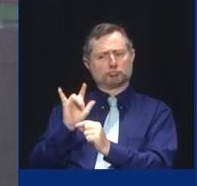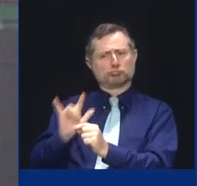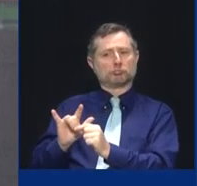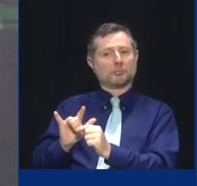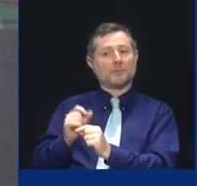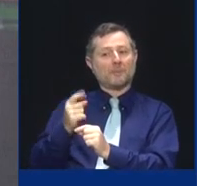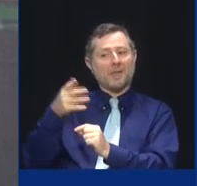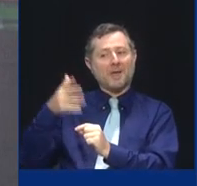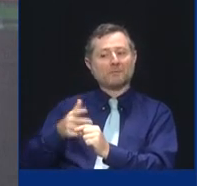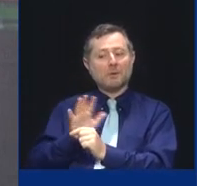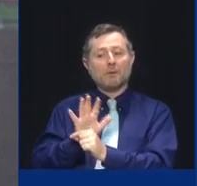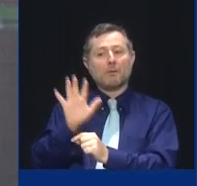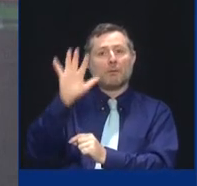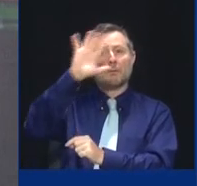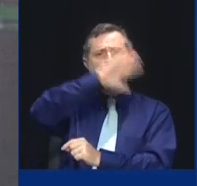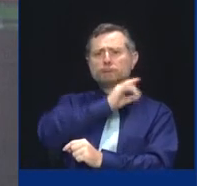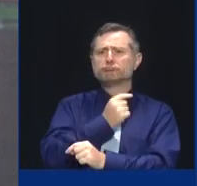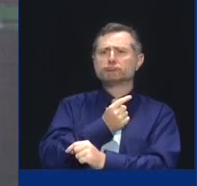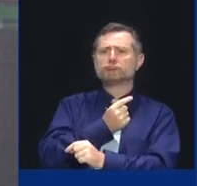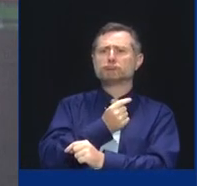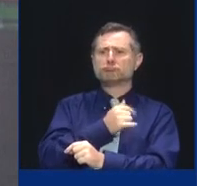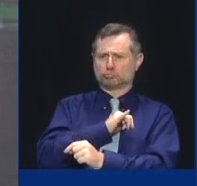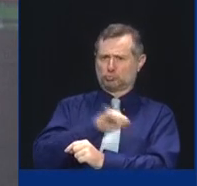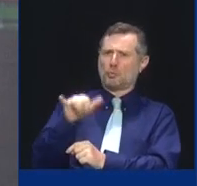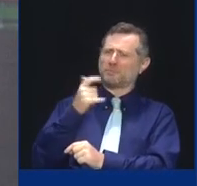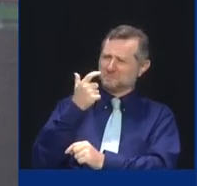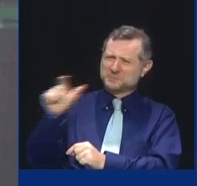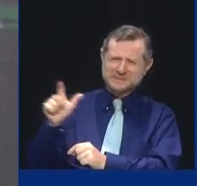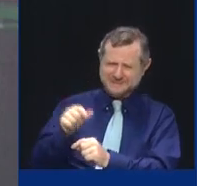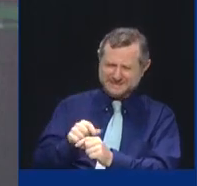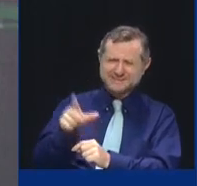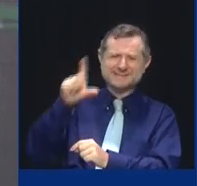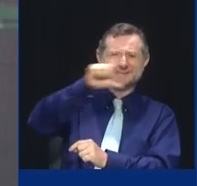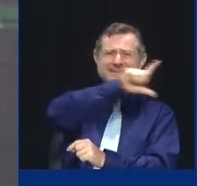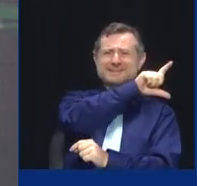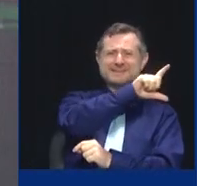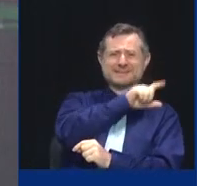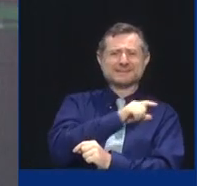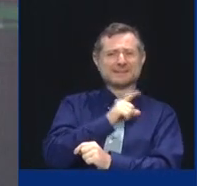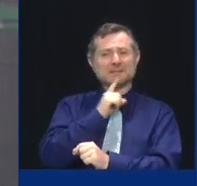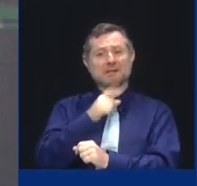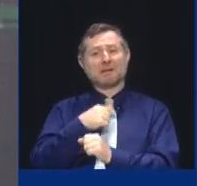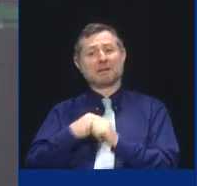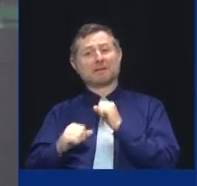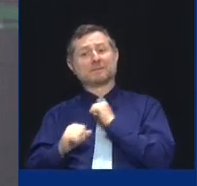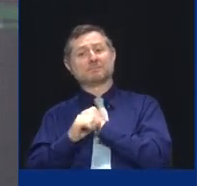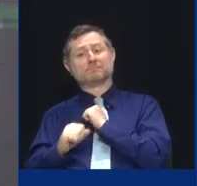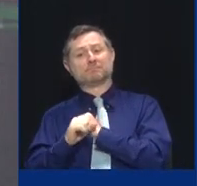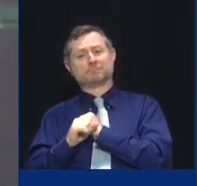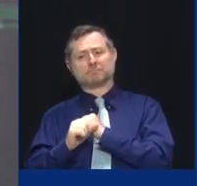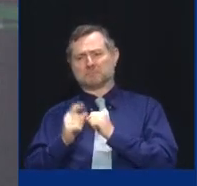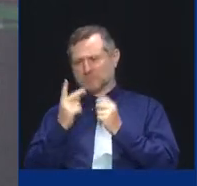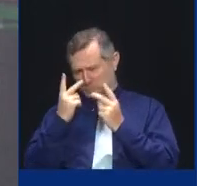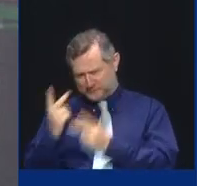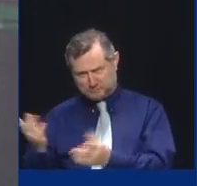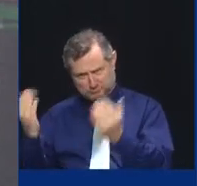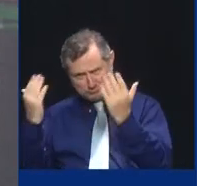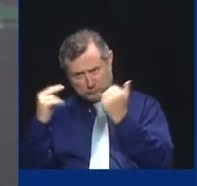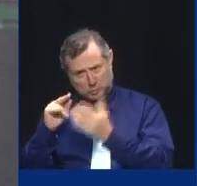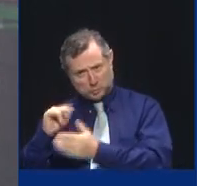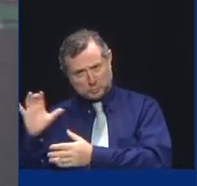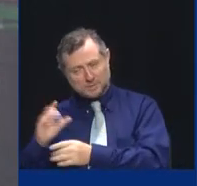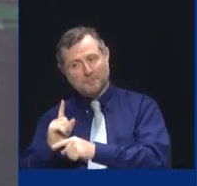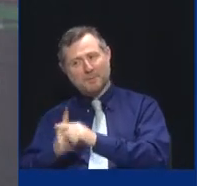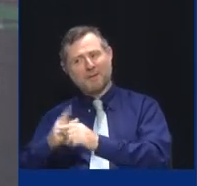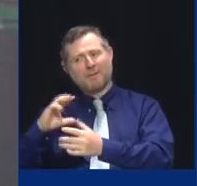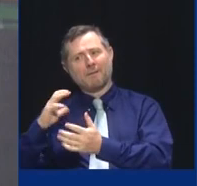entire rest of the state. And a big part of our effort is to say, come to New York, see New York City, great, but explore